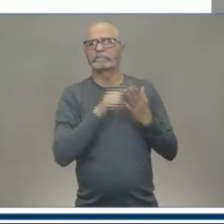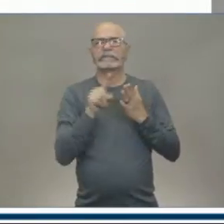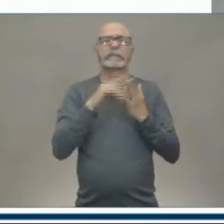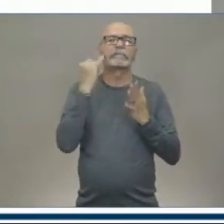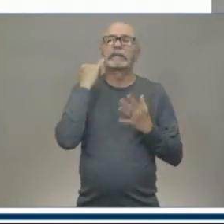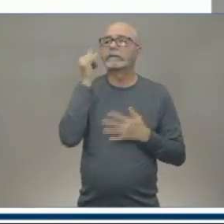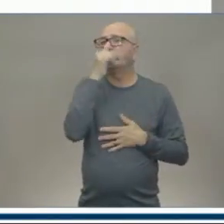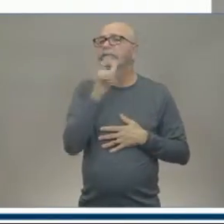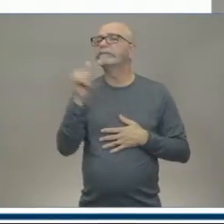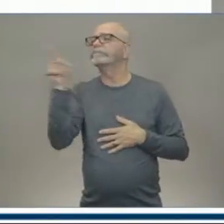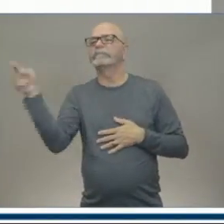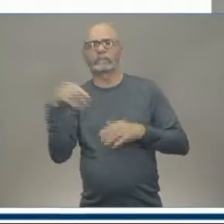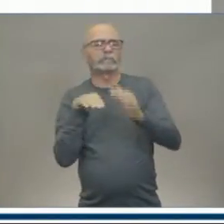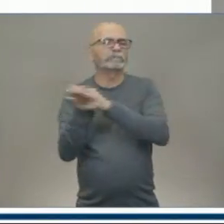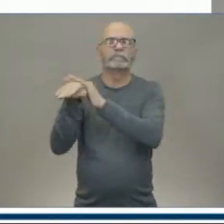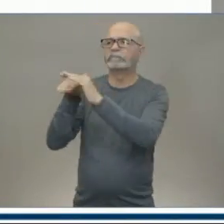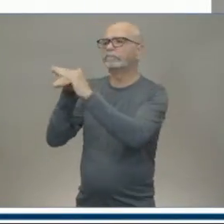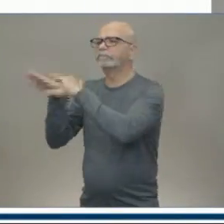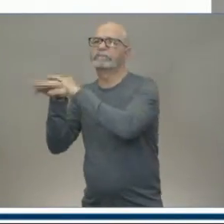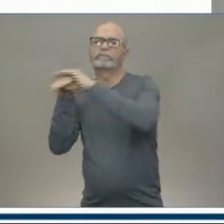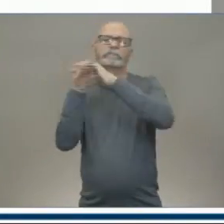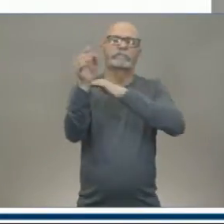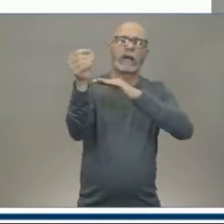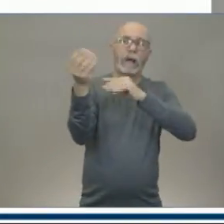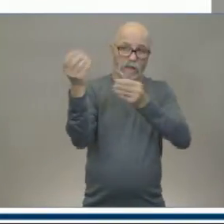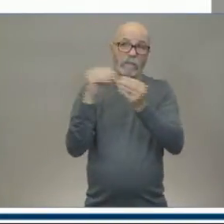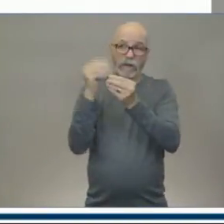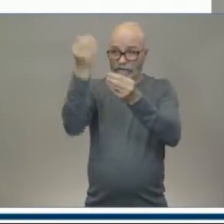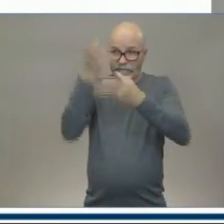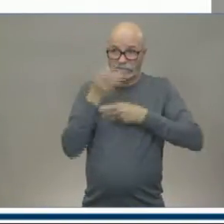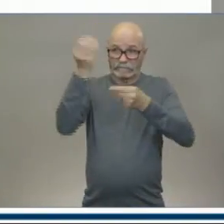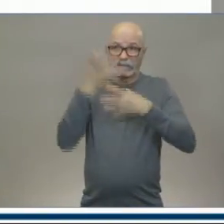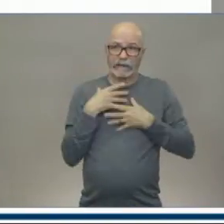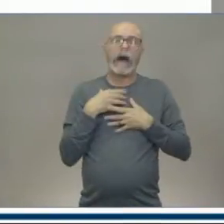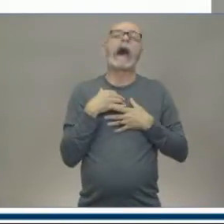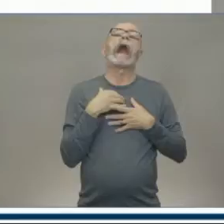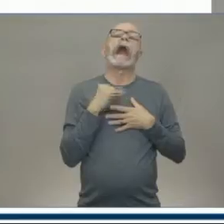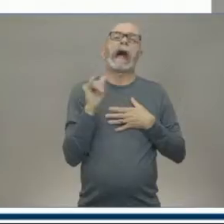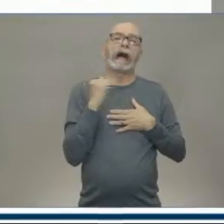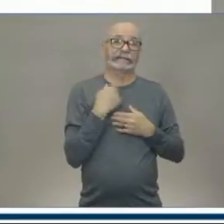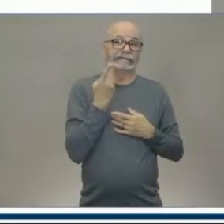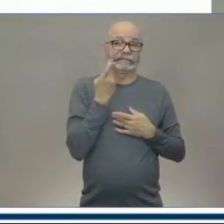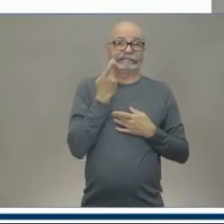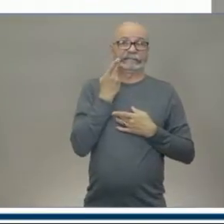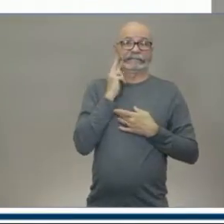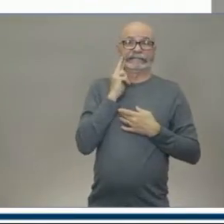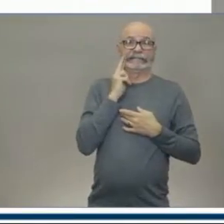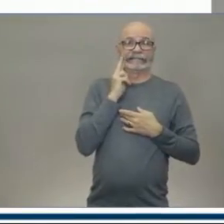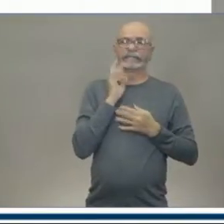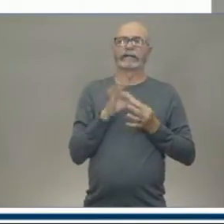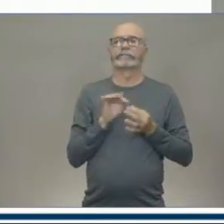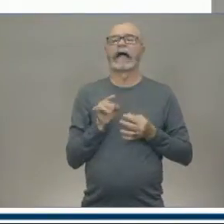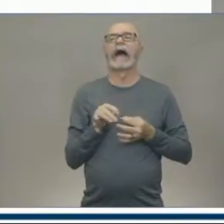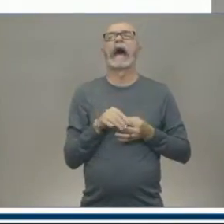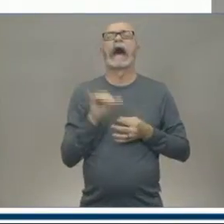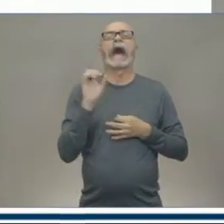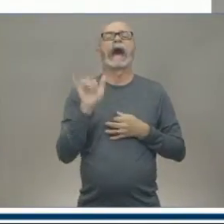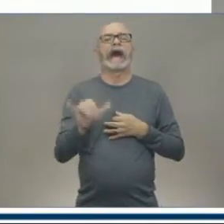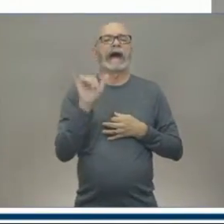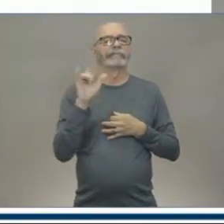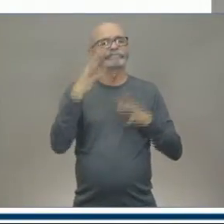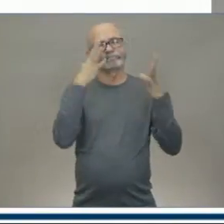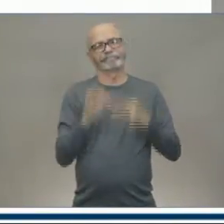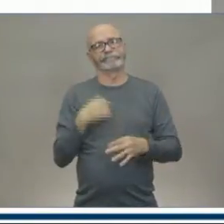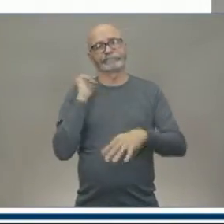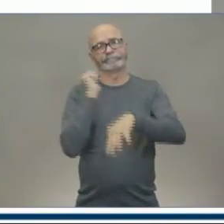helped inform my conversation 2 days ago with the restaurant or the bar sector. So there already is a strong enforcement piece, and we will continue to